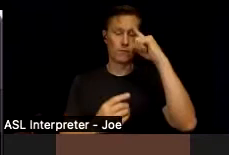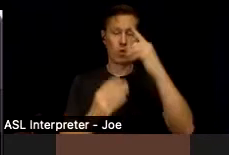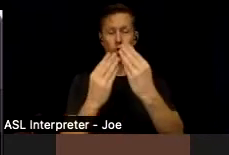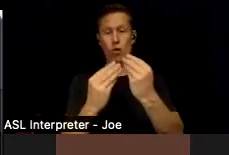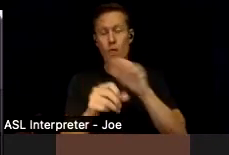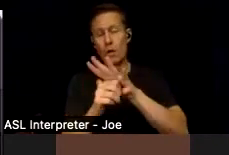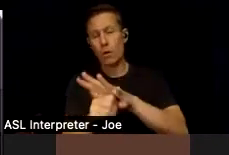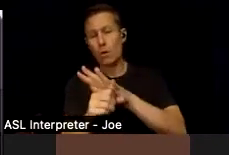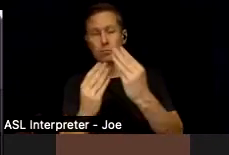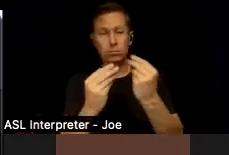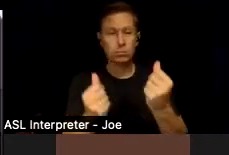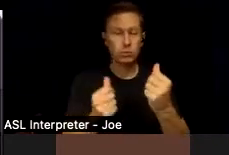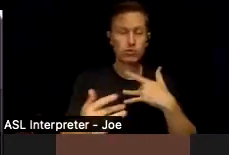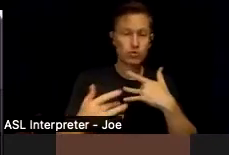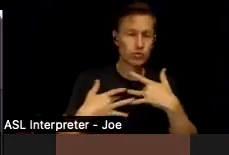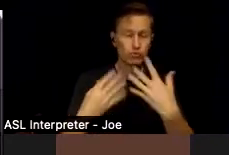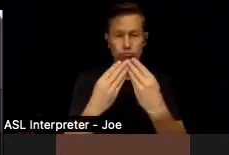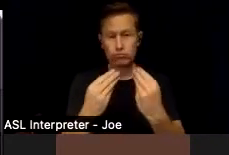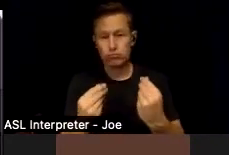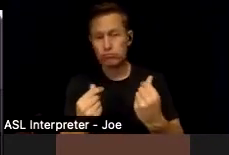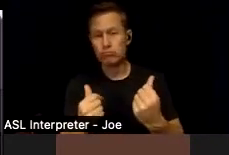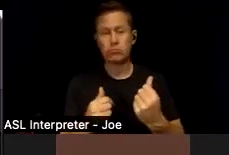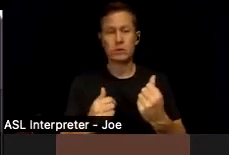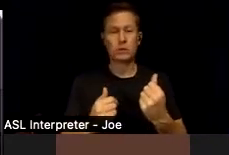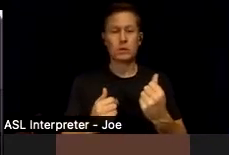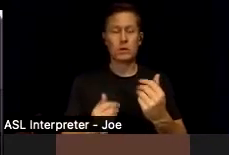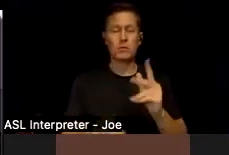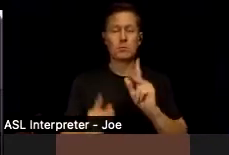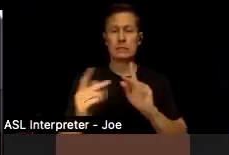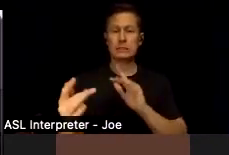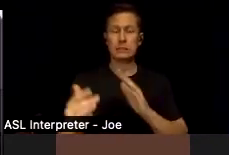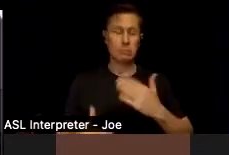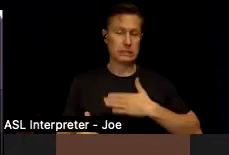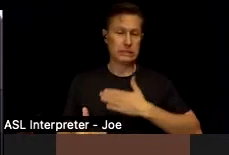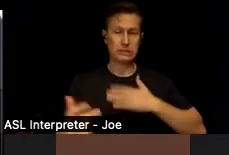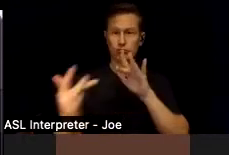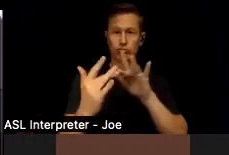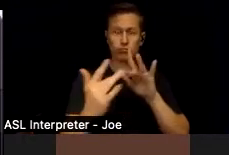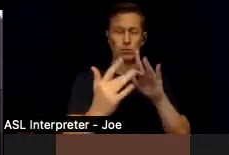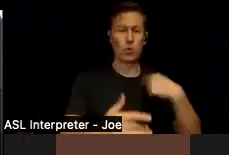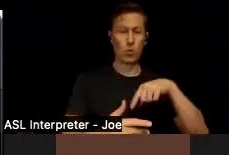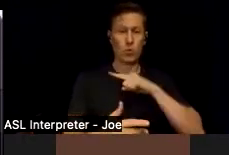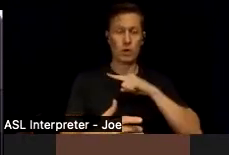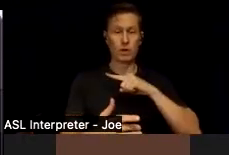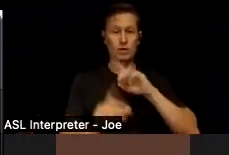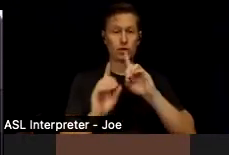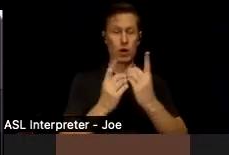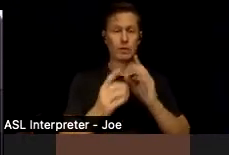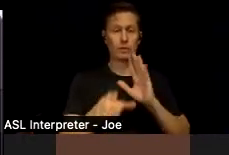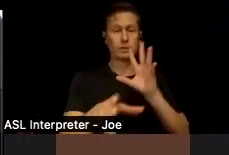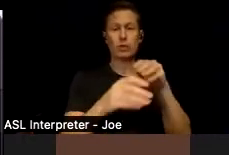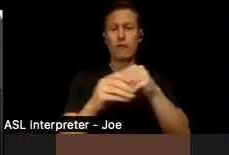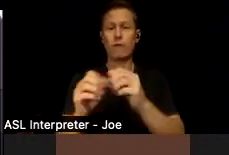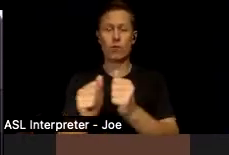concern, please do not hesitate to reach out to us. We're very engaged and active within our communities within the